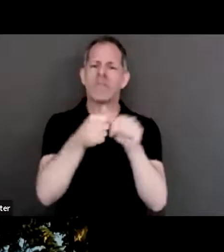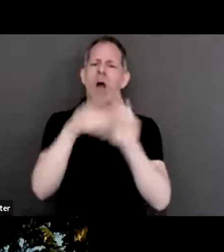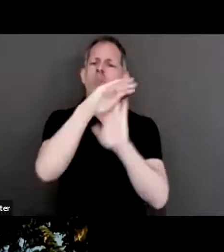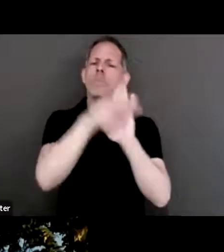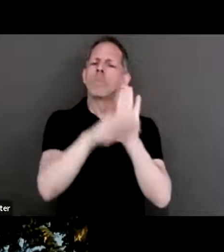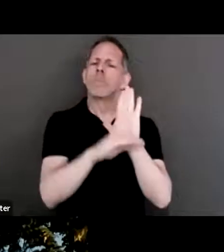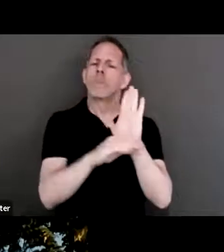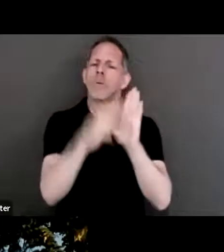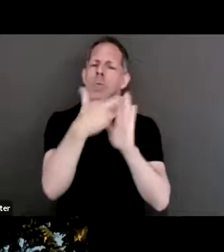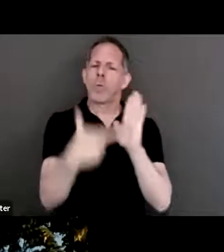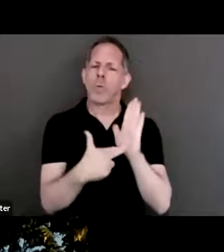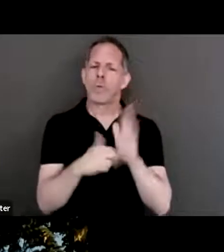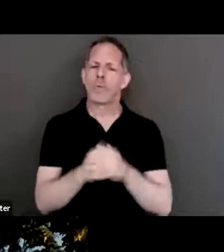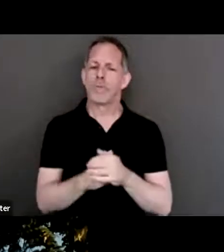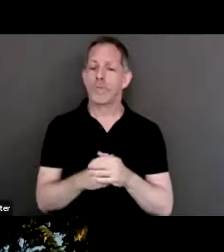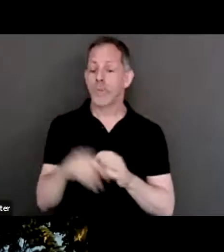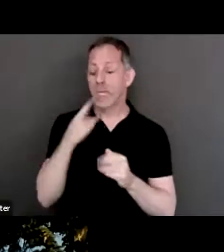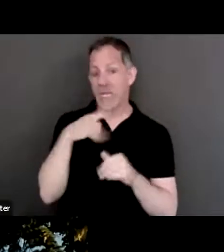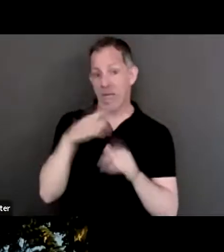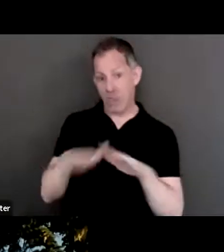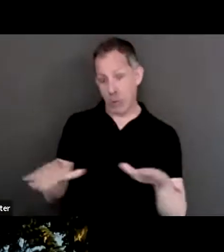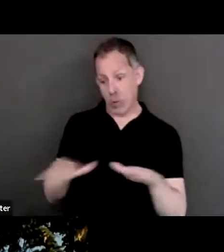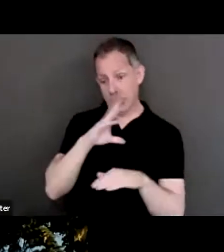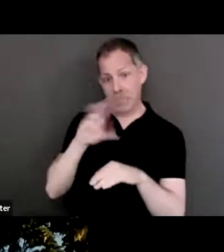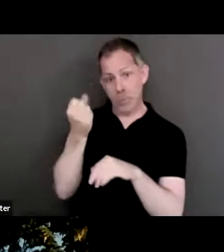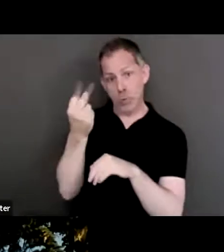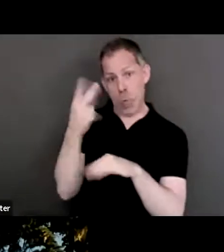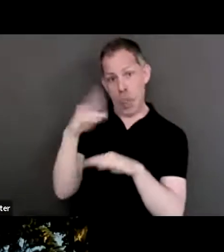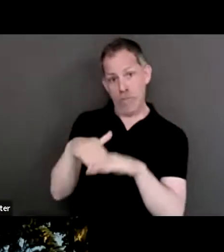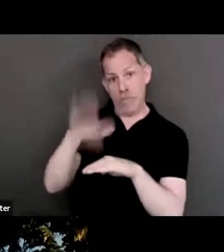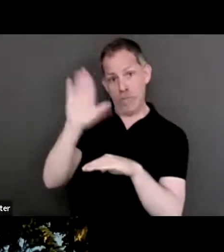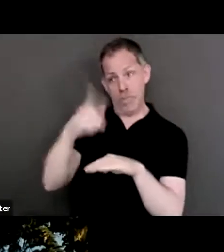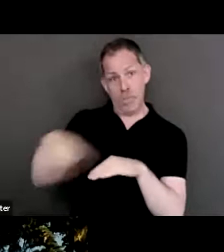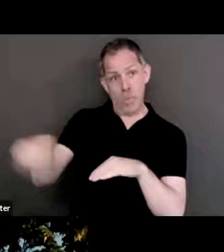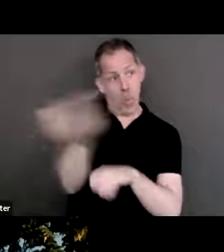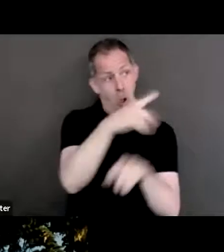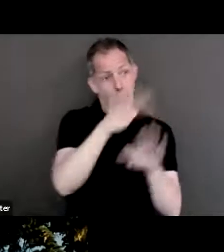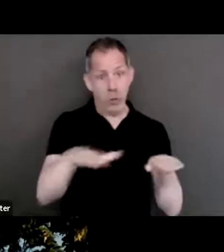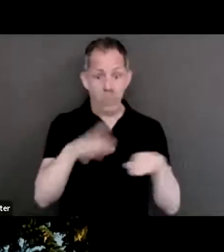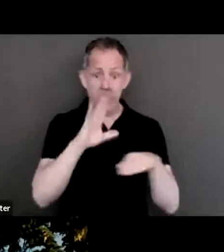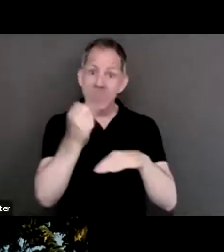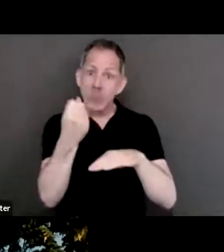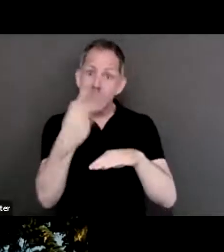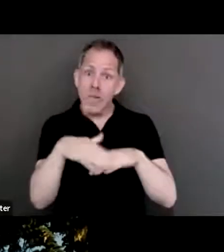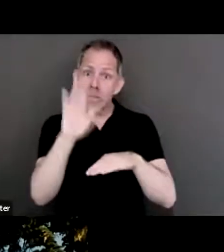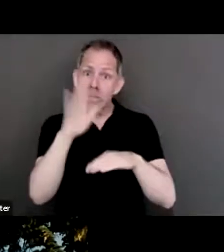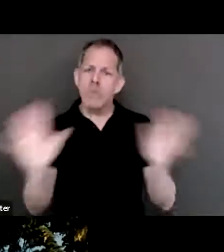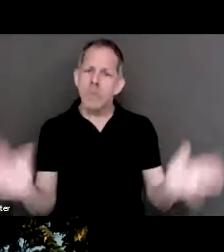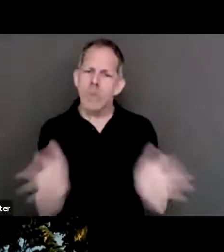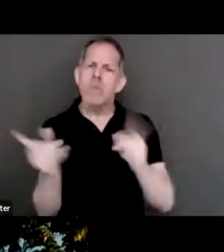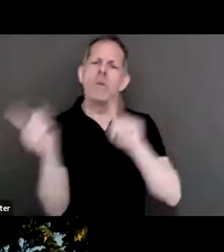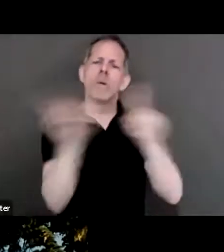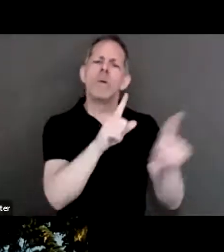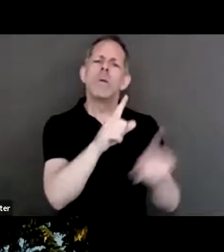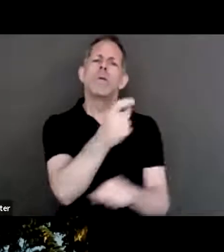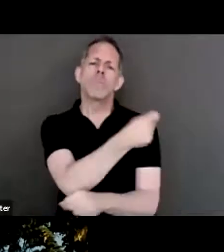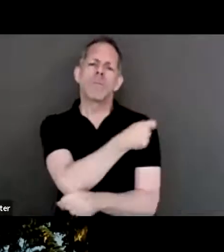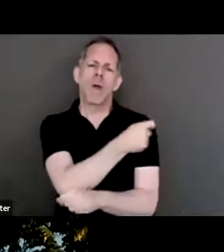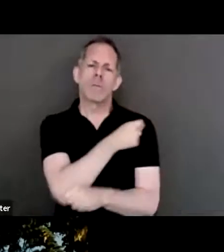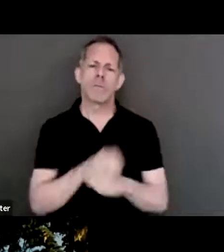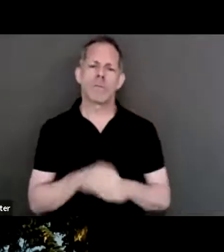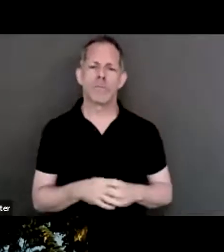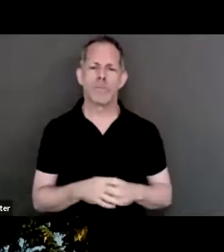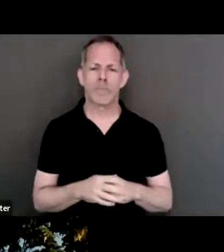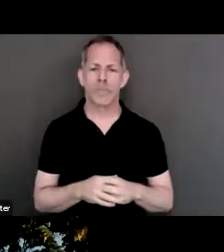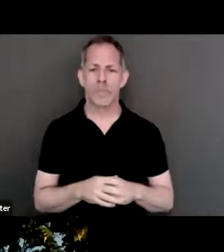vaccinated. We're seeing a lot of emergence of flus and colds and things in school settings coming back. So where those